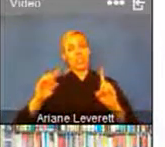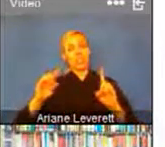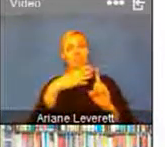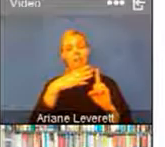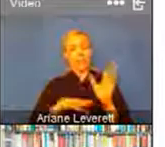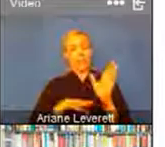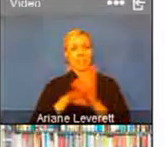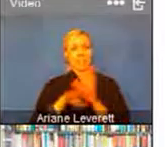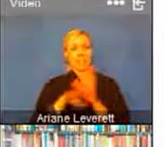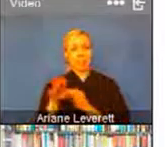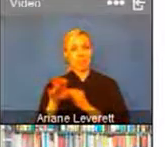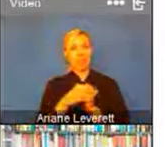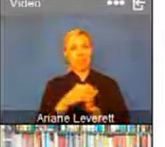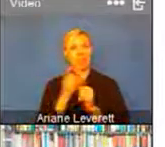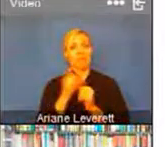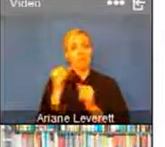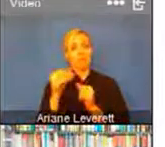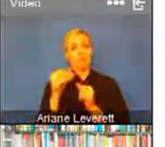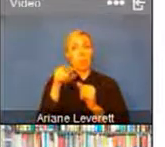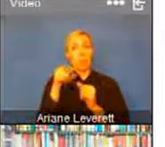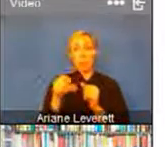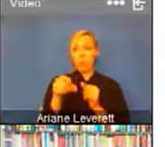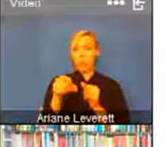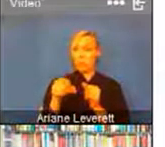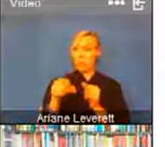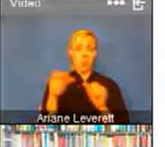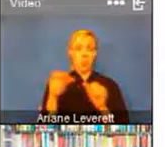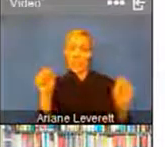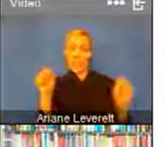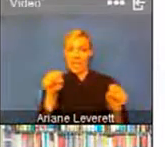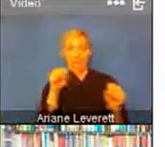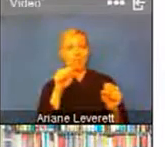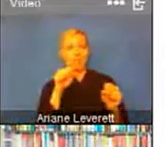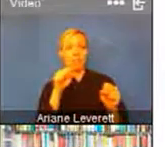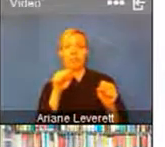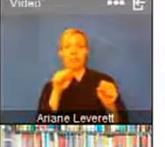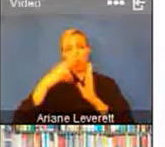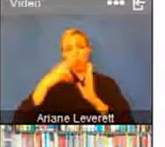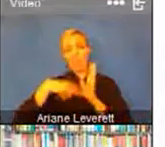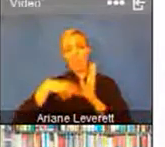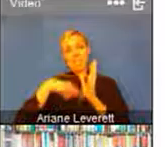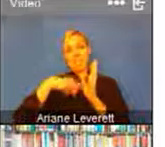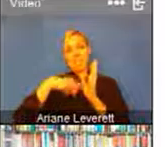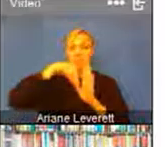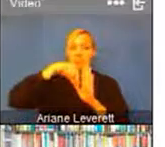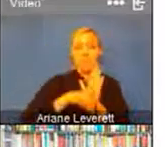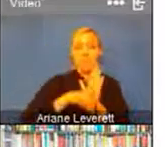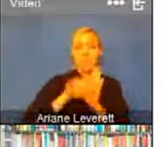one program. And there's a strong correlation between